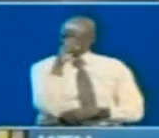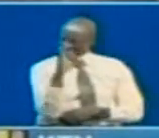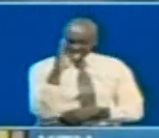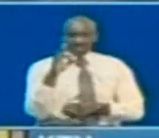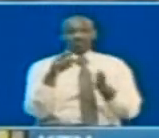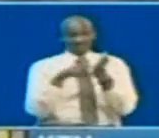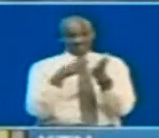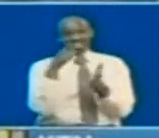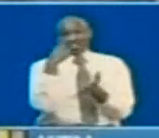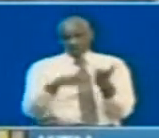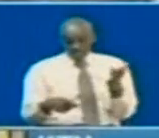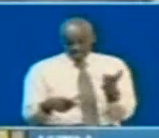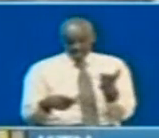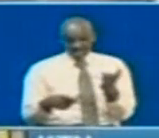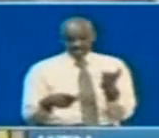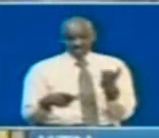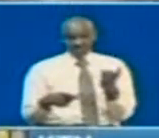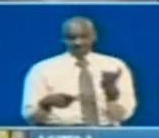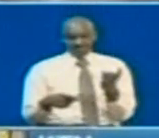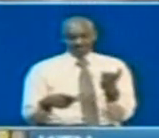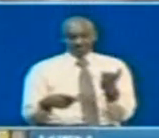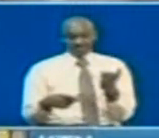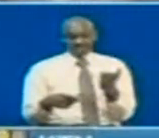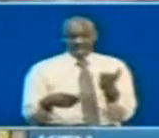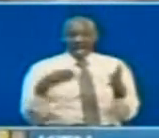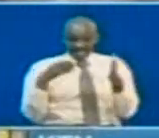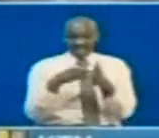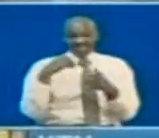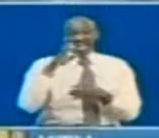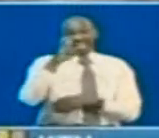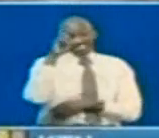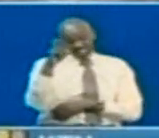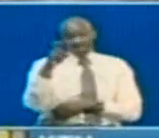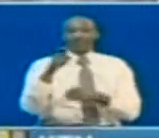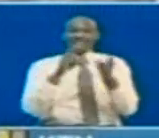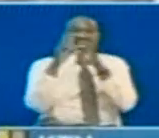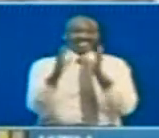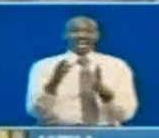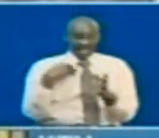allegations have been made against the executive director.